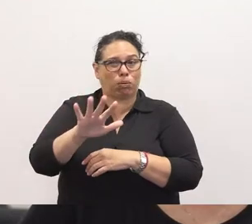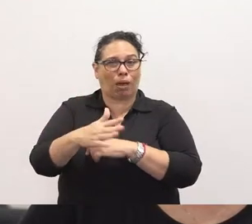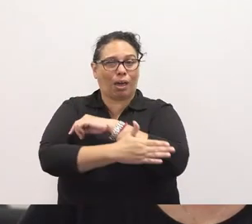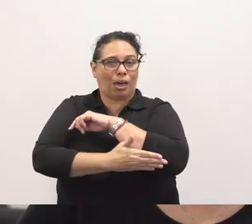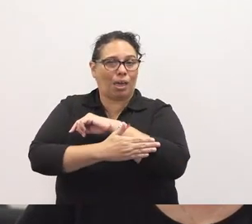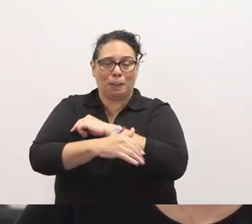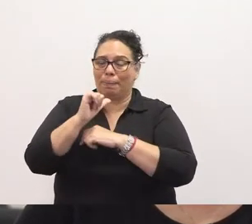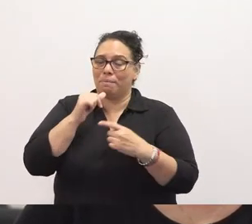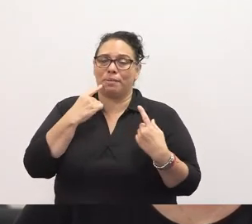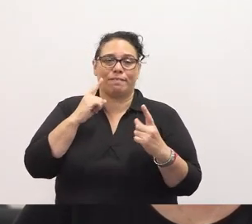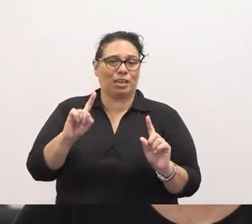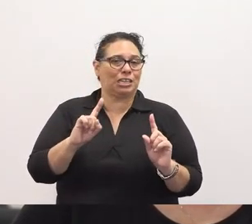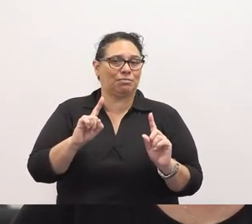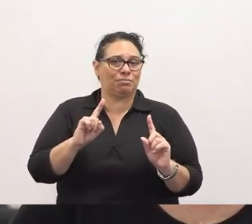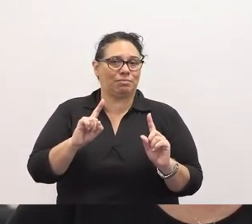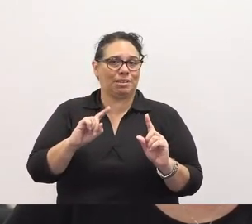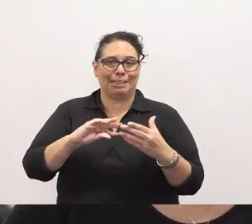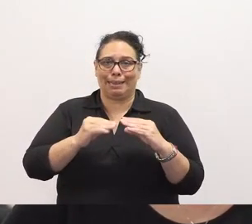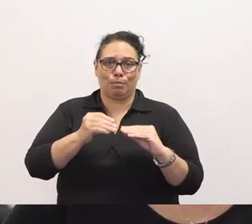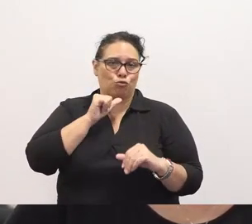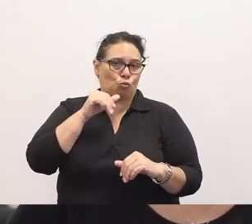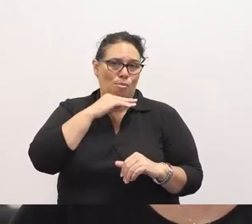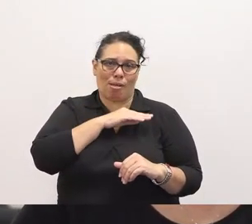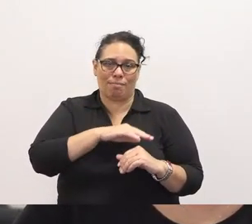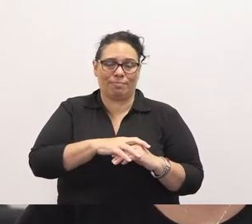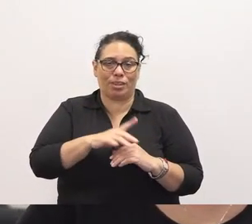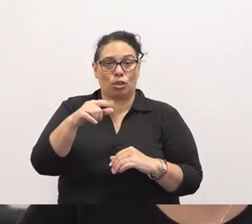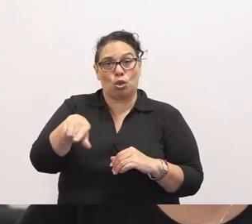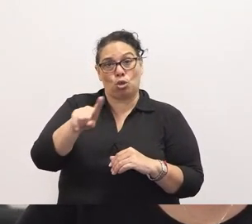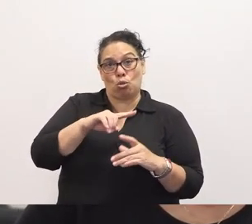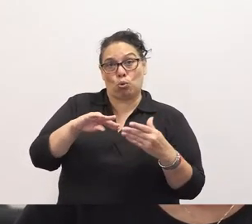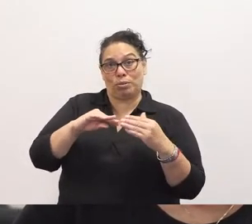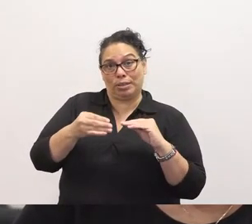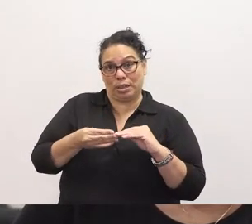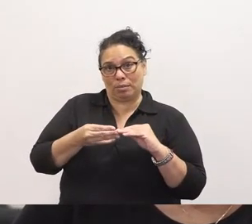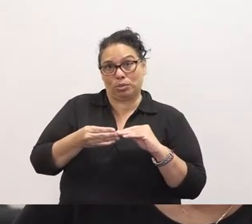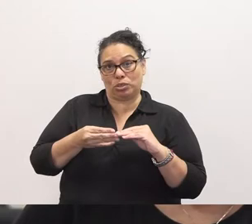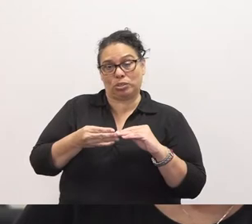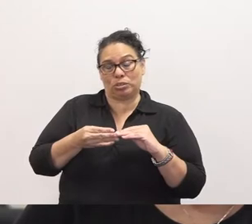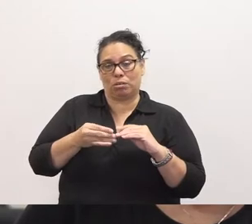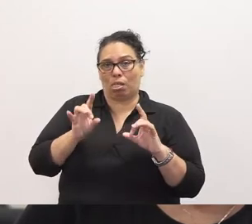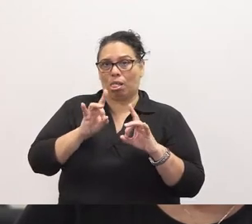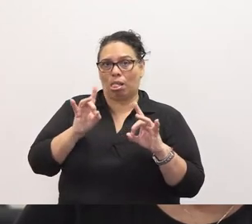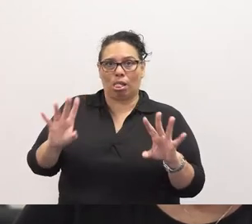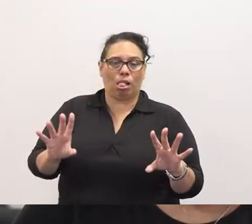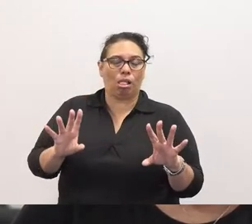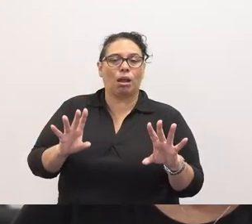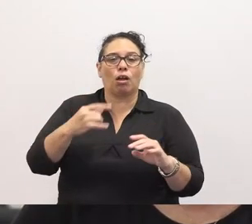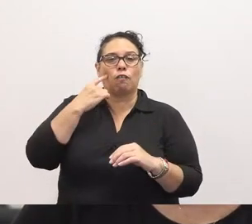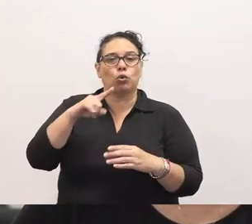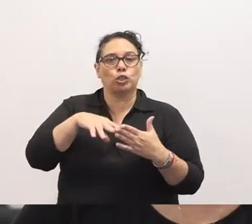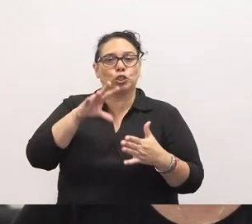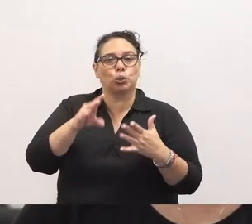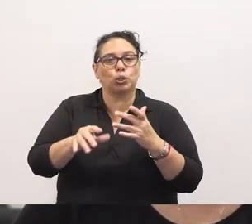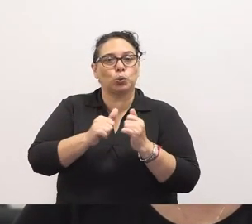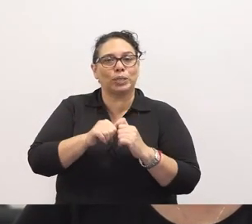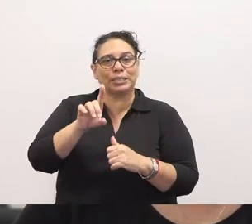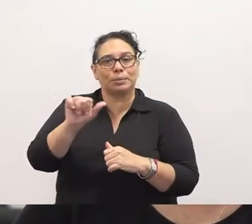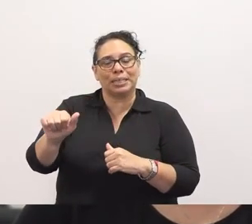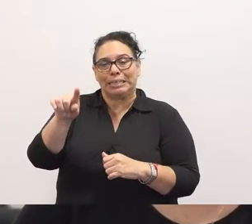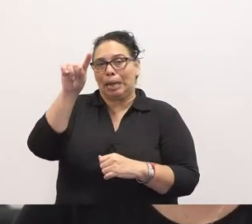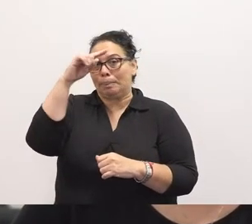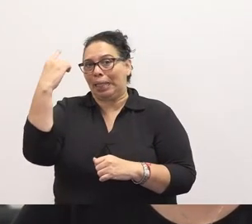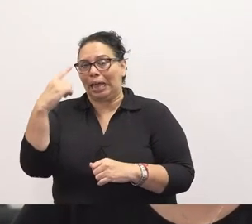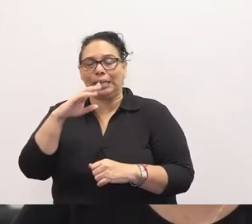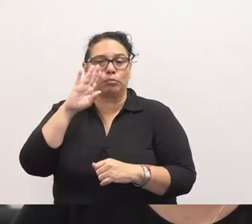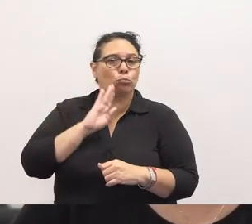been effective. The numbers don't lie. And those numbers are especially dismal for our students with disabilities, our Black students,